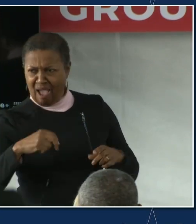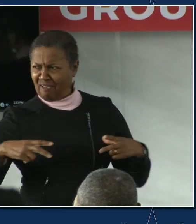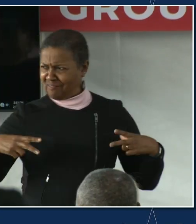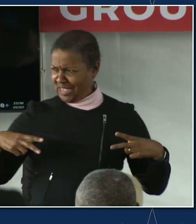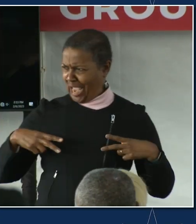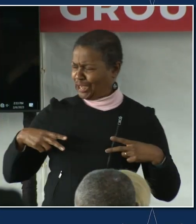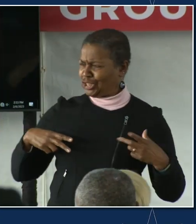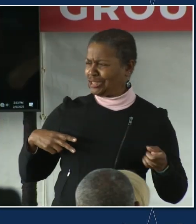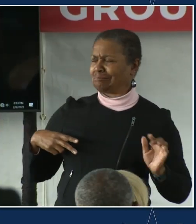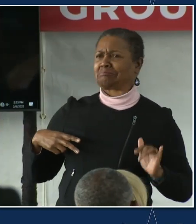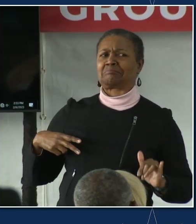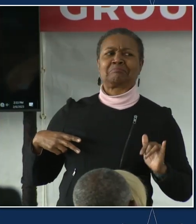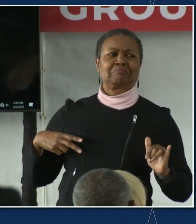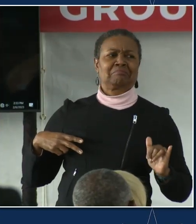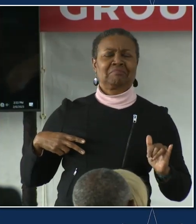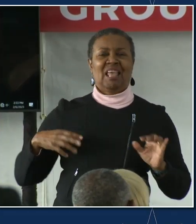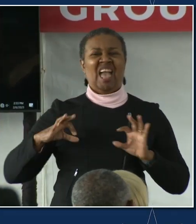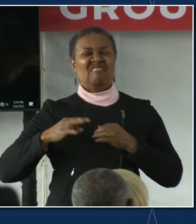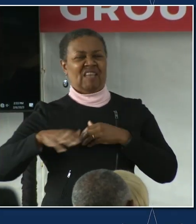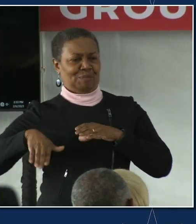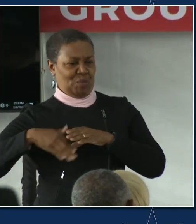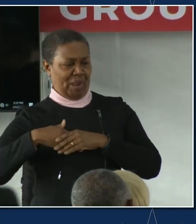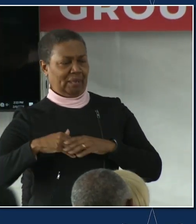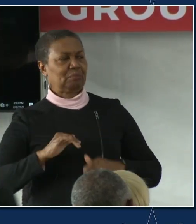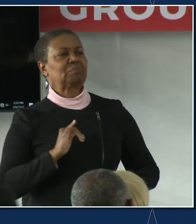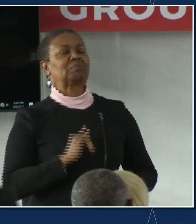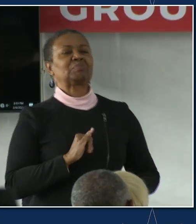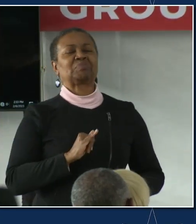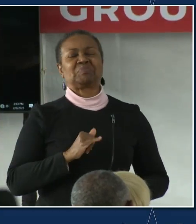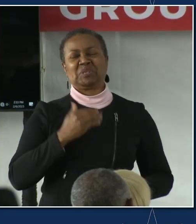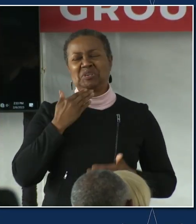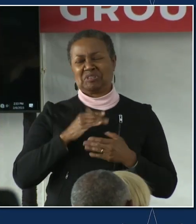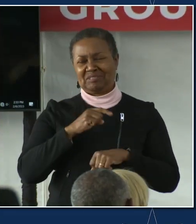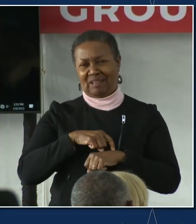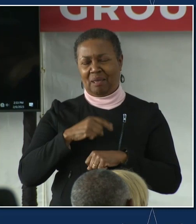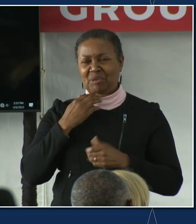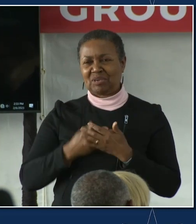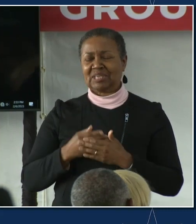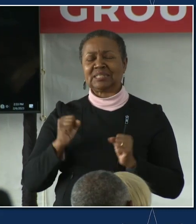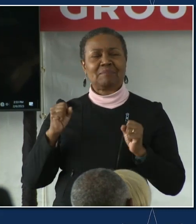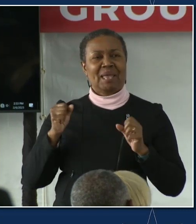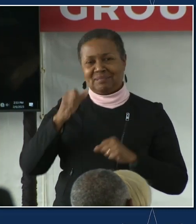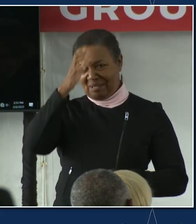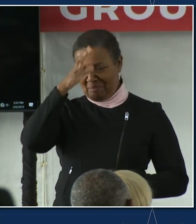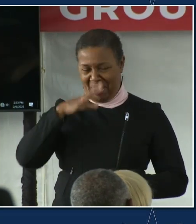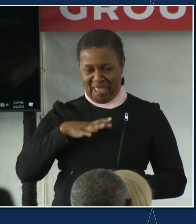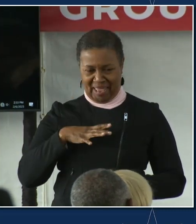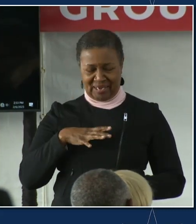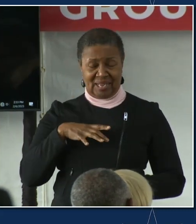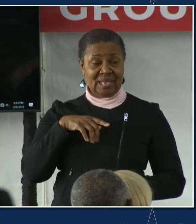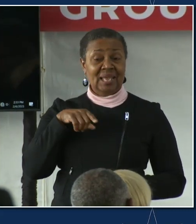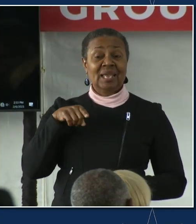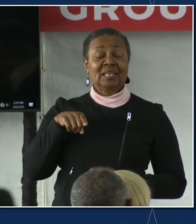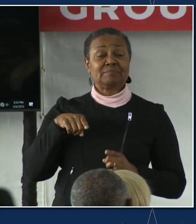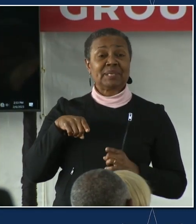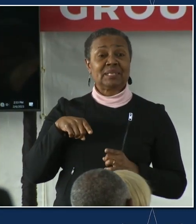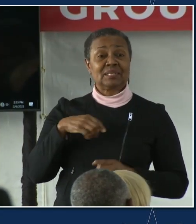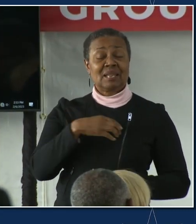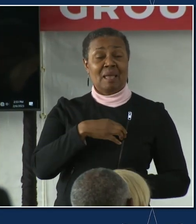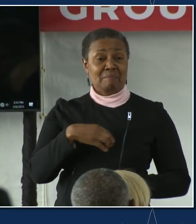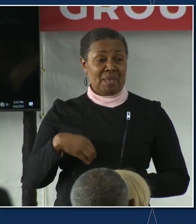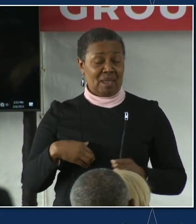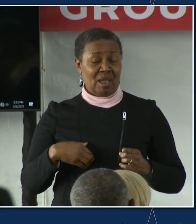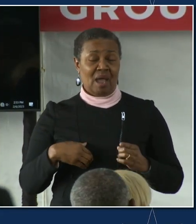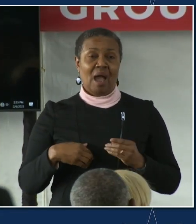vacation. Well-deserved. He's amazing. he has been, Madam Mayor, one